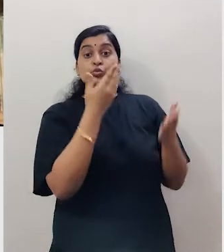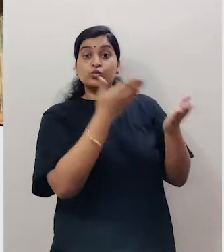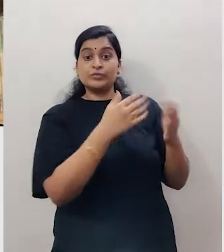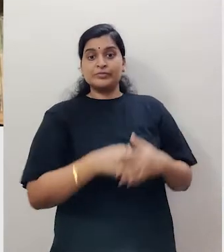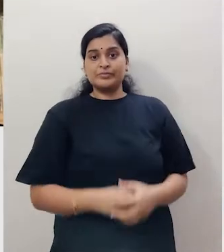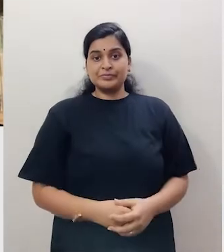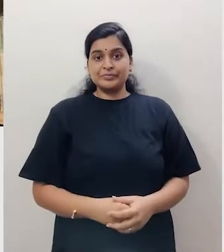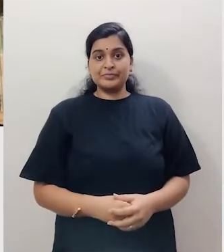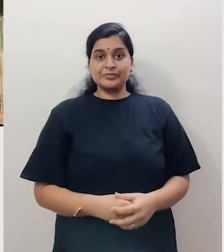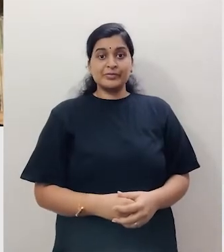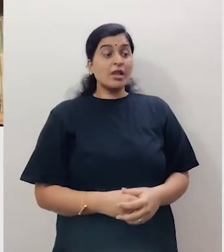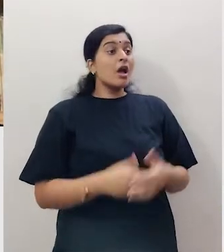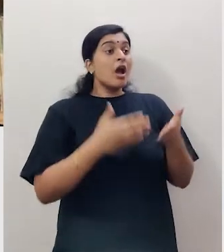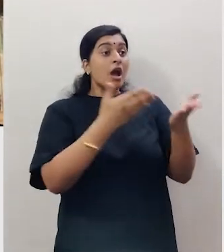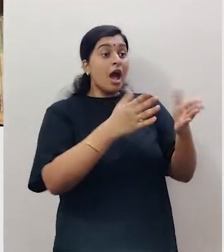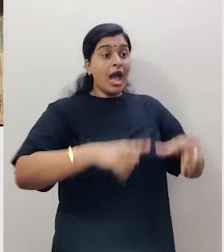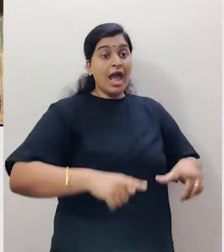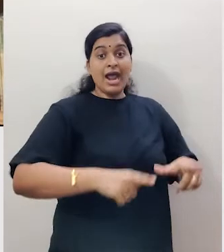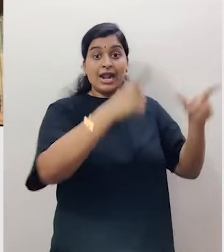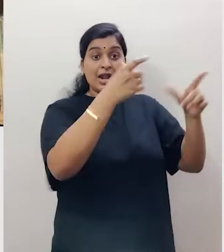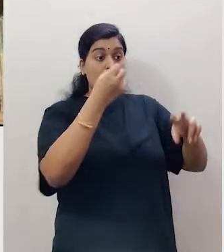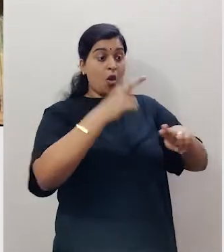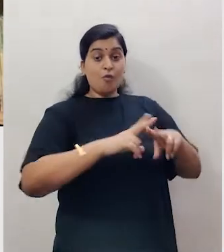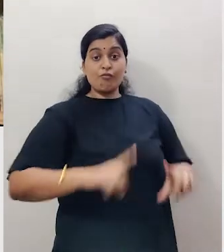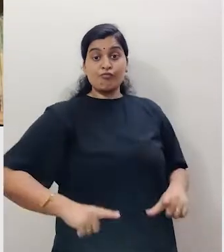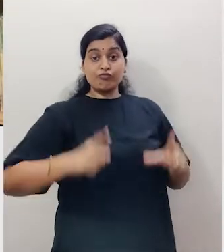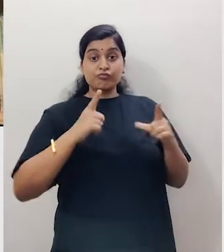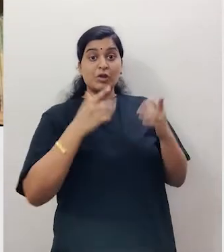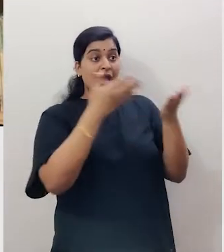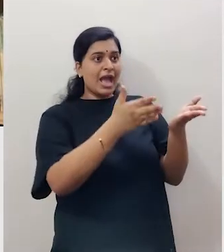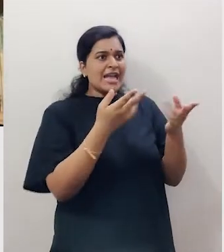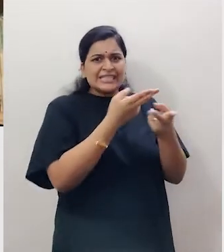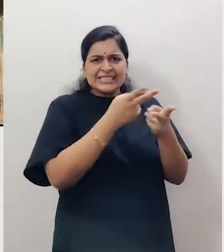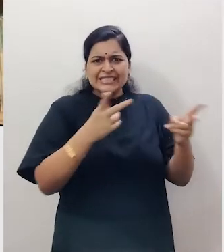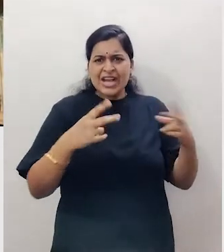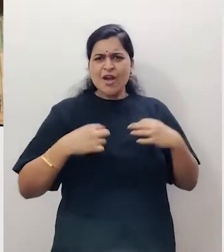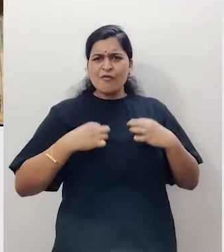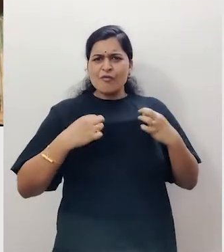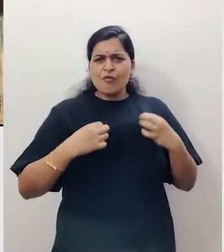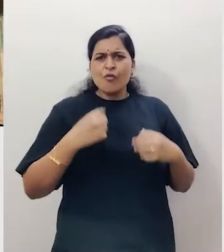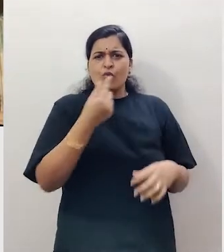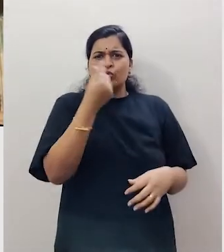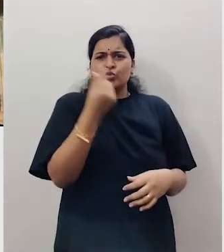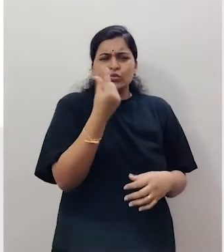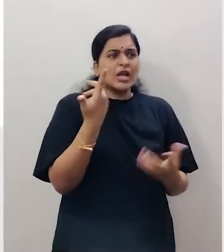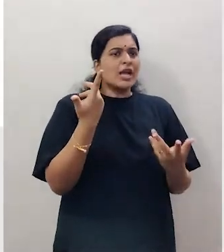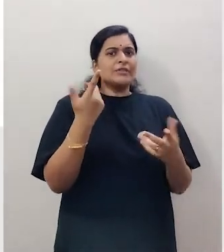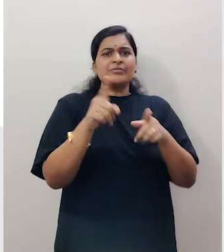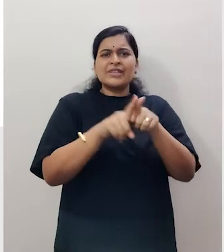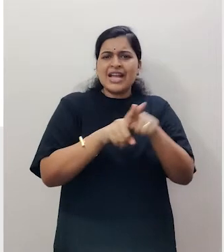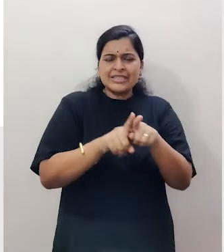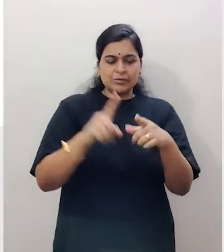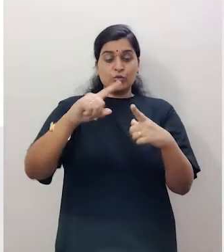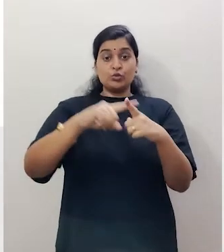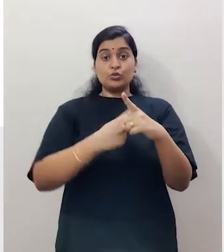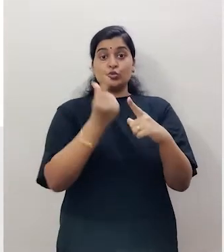Enigmatic in both life and work, Beutlich's work bore witness to his intense involvement with the nature and qualities of materials: